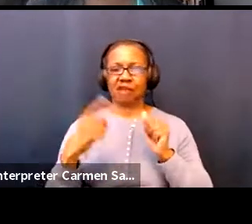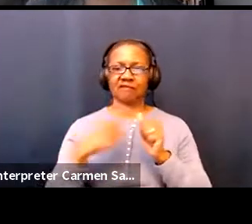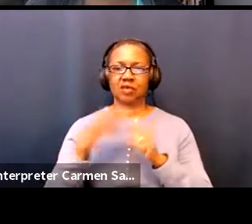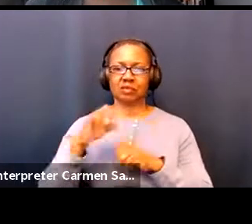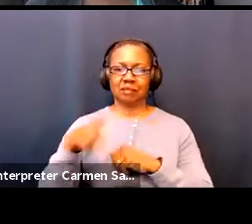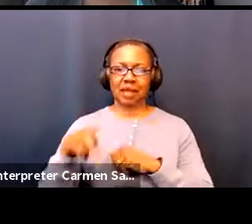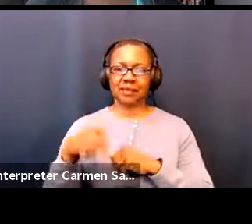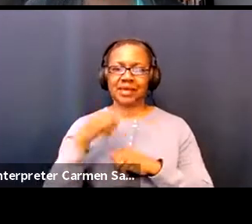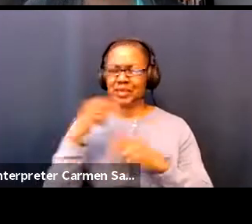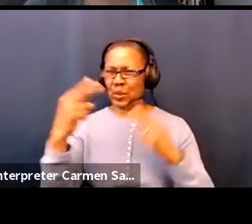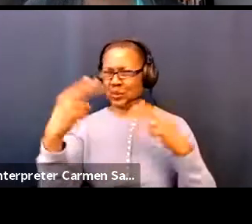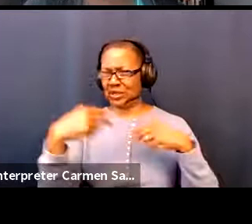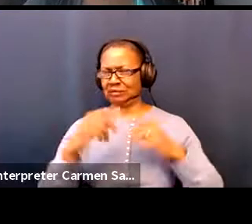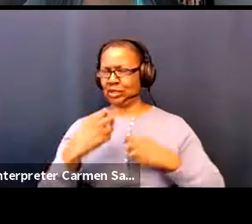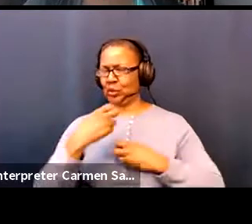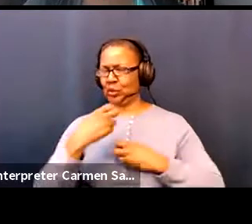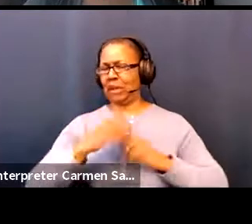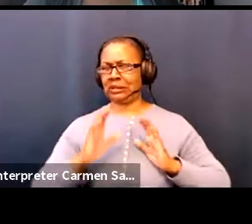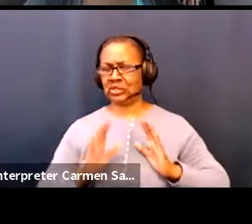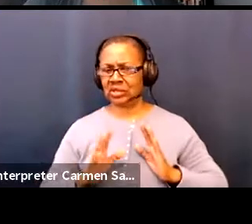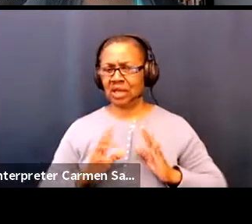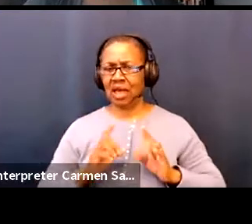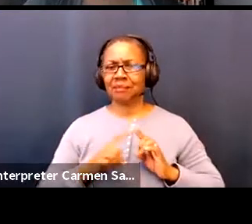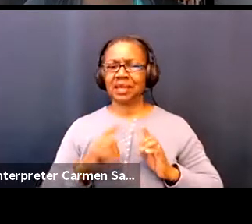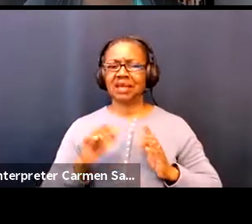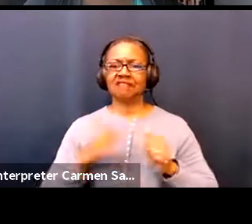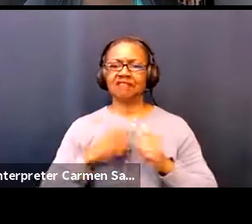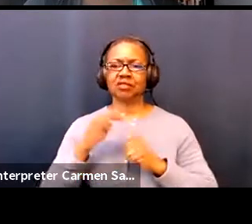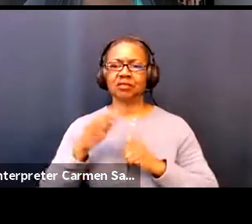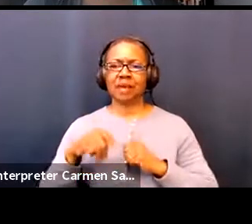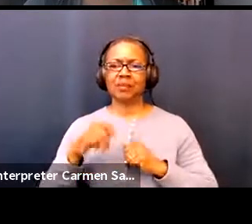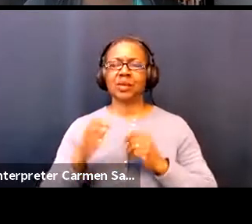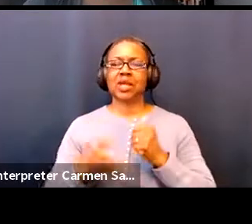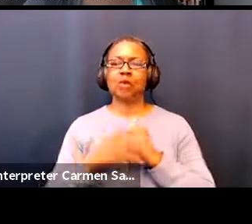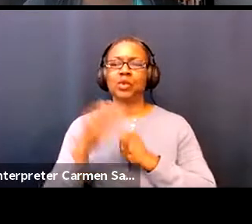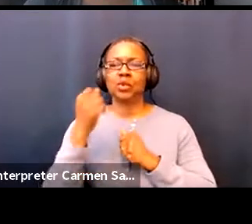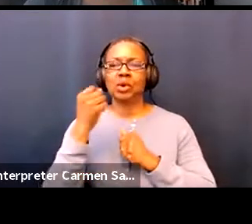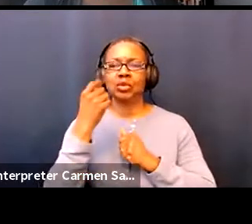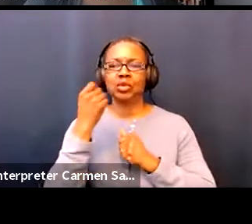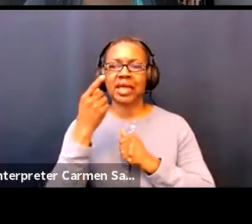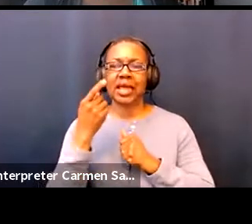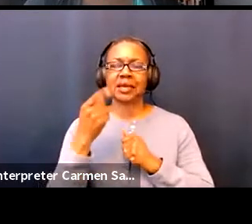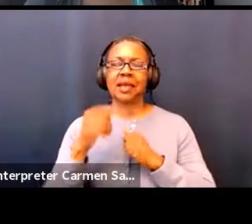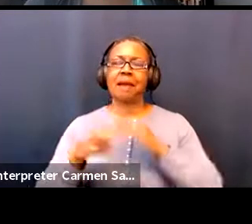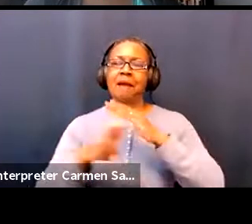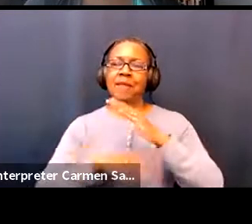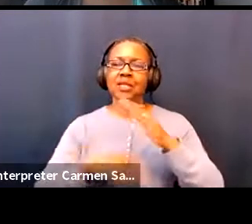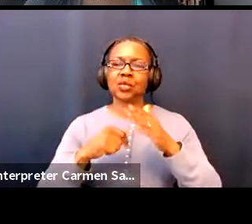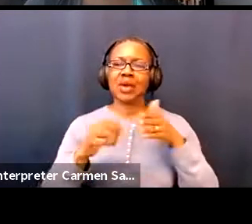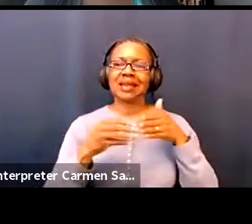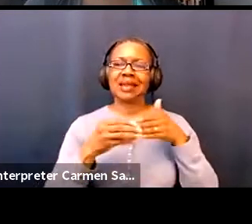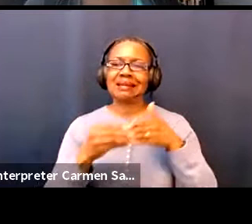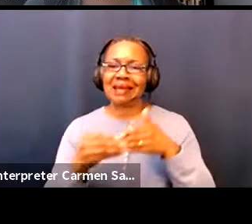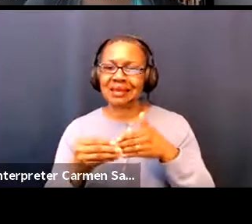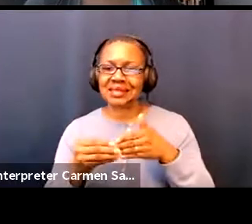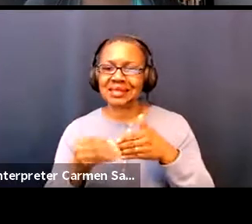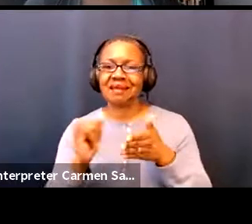so don't judge me too harsh, but it's going to kind of give some context into what led to this